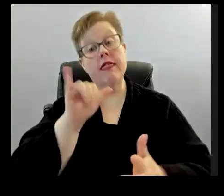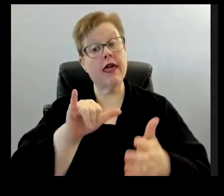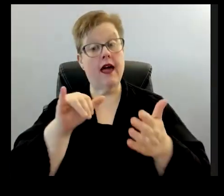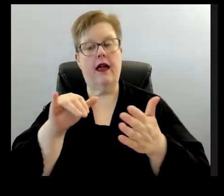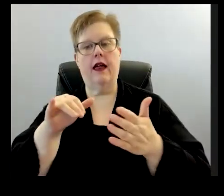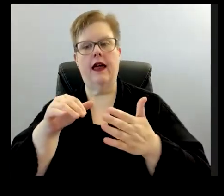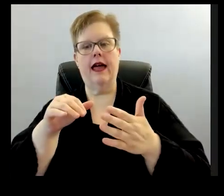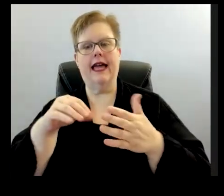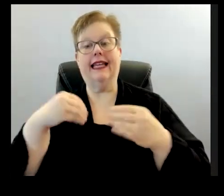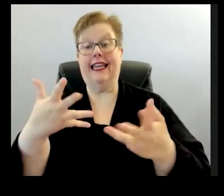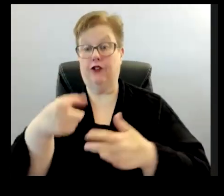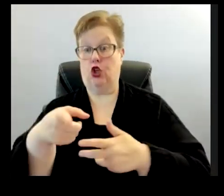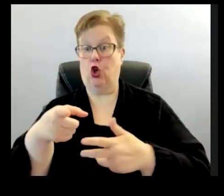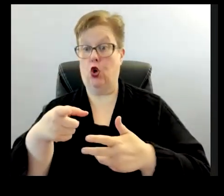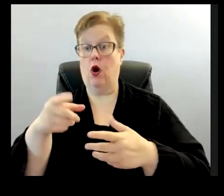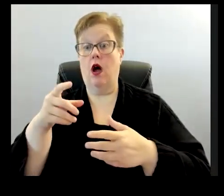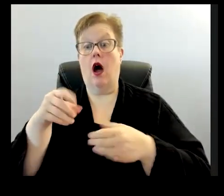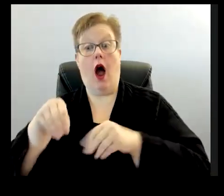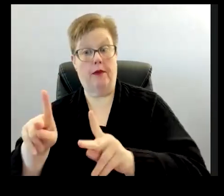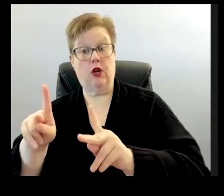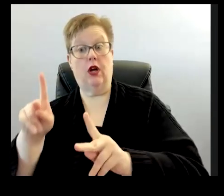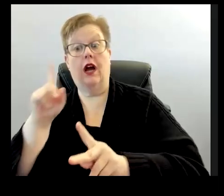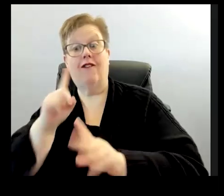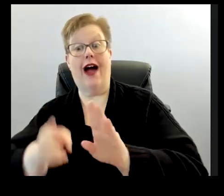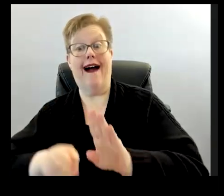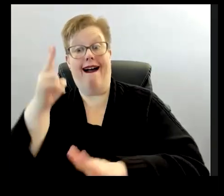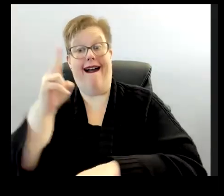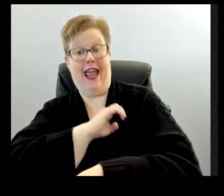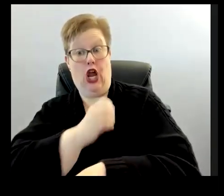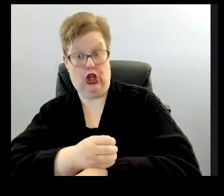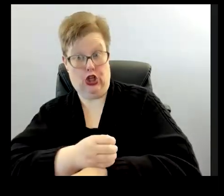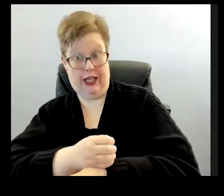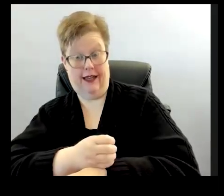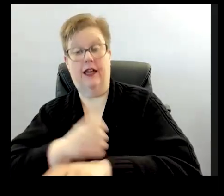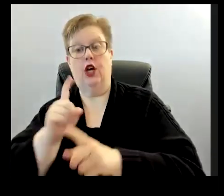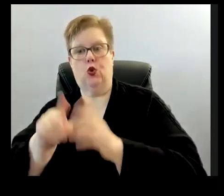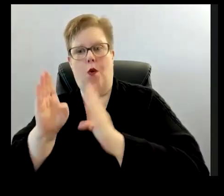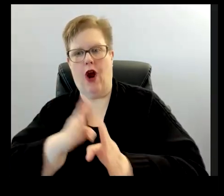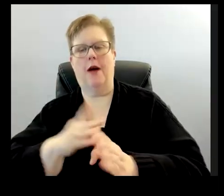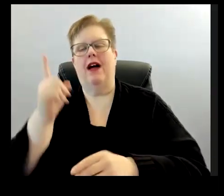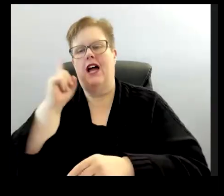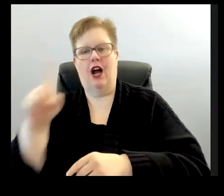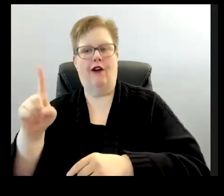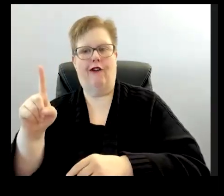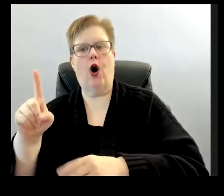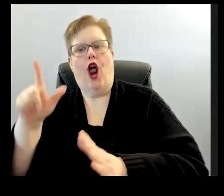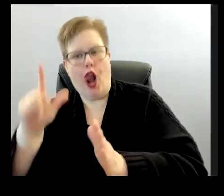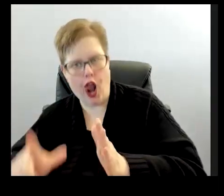have high energy to prep for periods where you have low energy. So I know my energy is naturally highest at